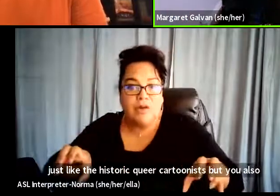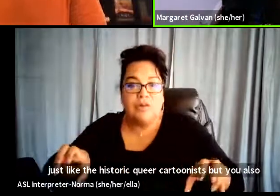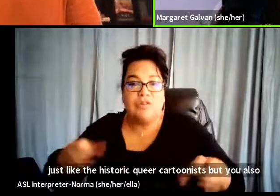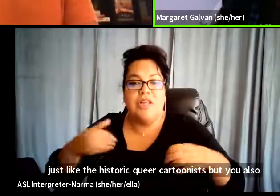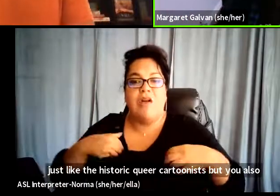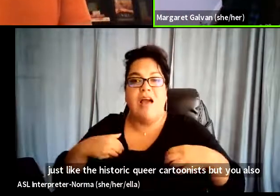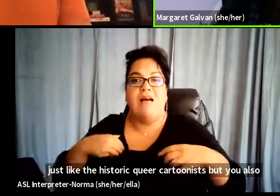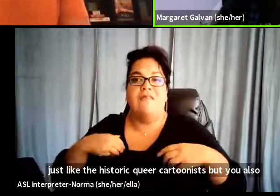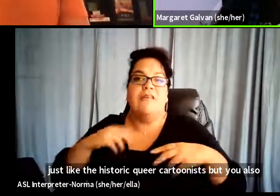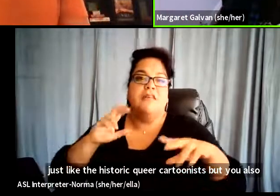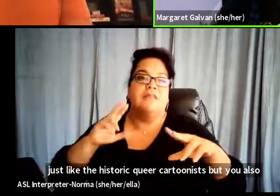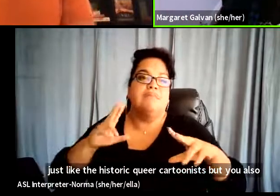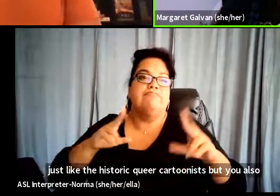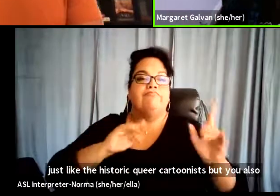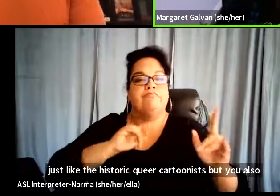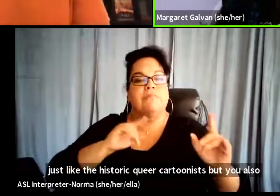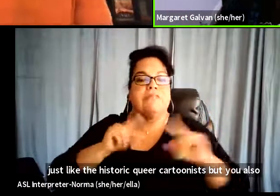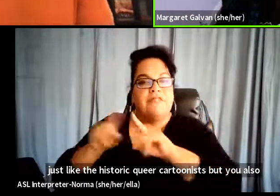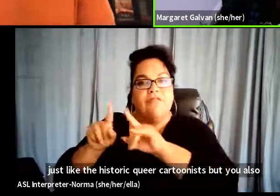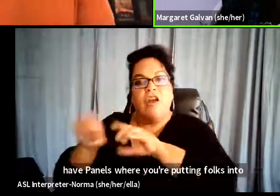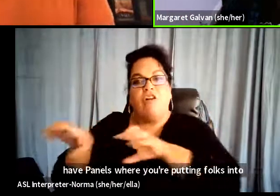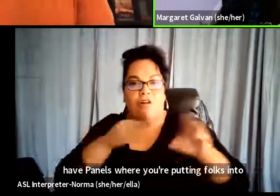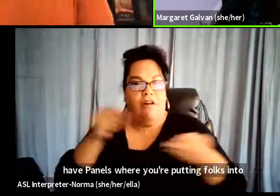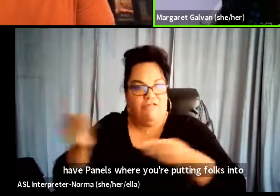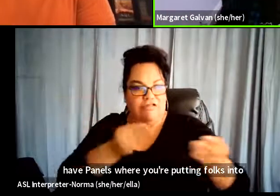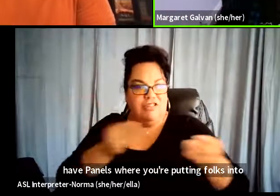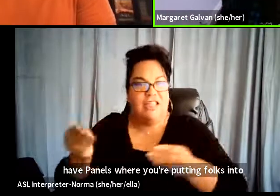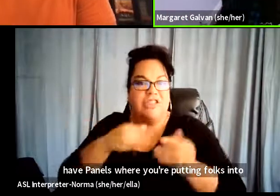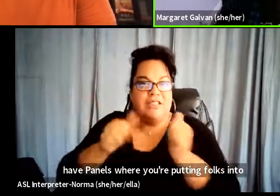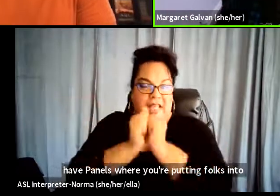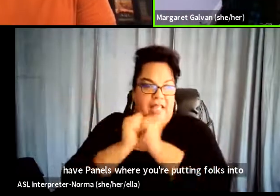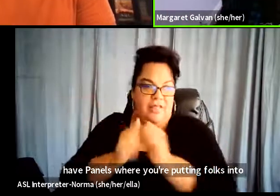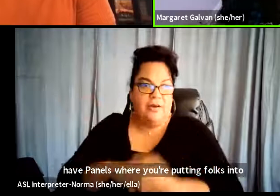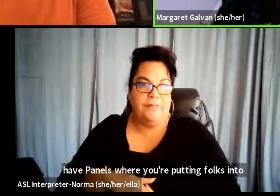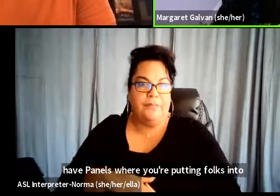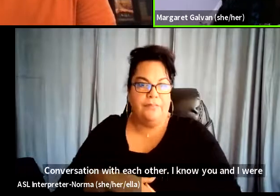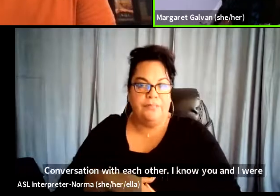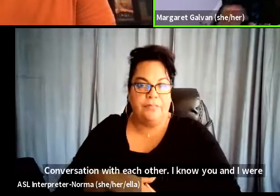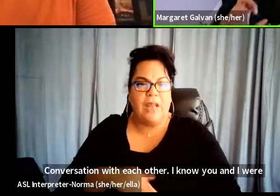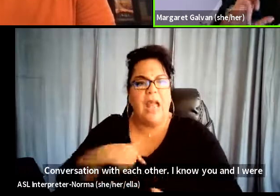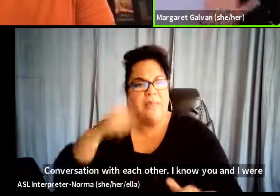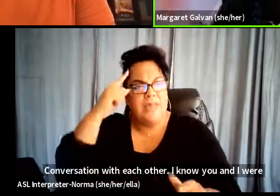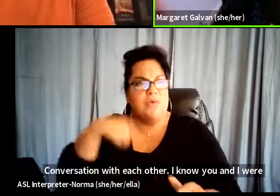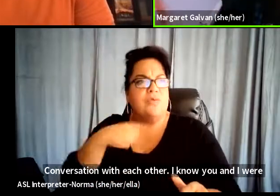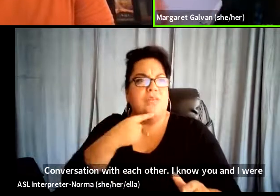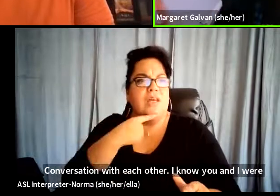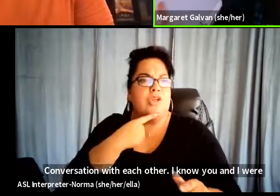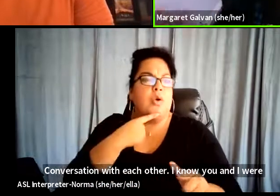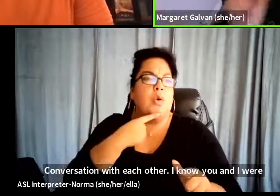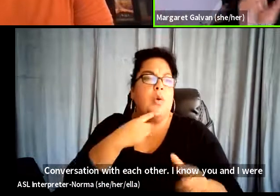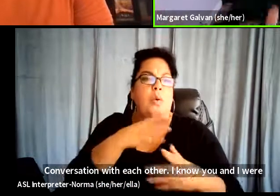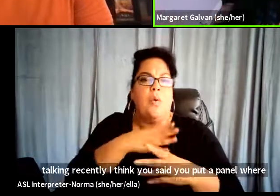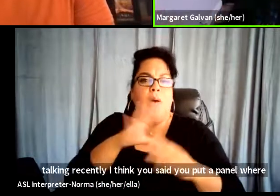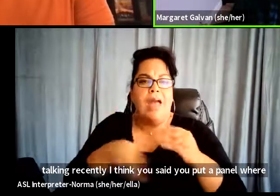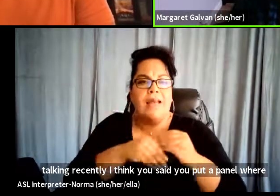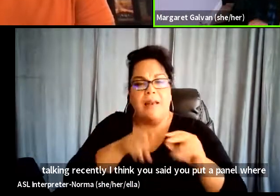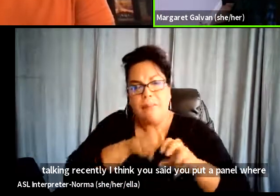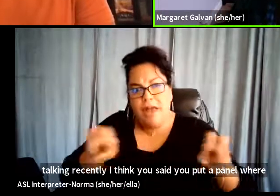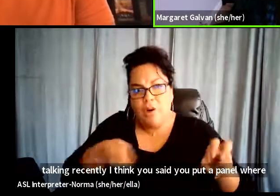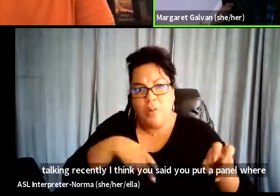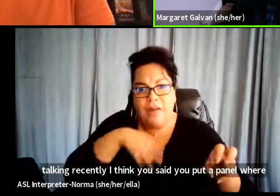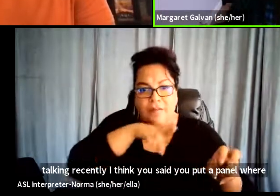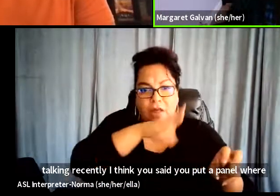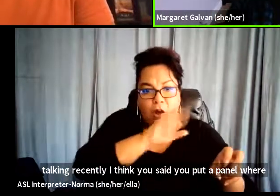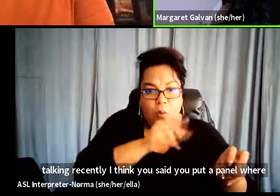conversation with each other. I know you and I were talking recently, I think you said you put a panel where you put Rupert Carnard and Loris Lindell